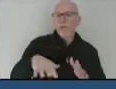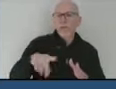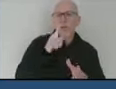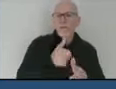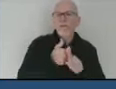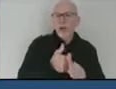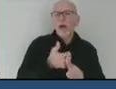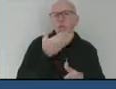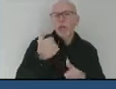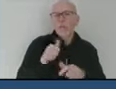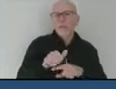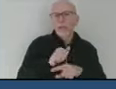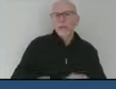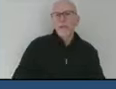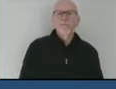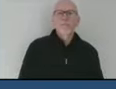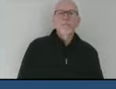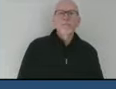best practices.